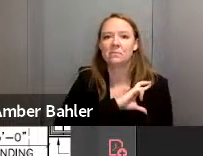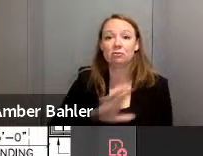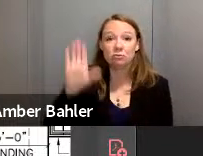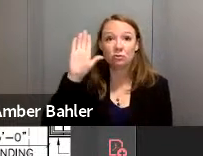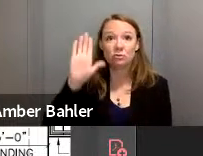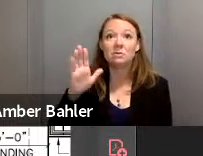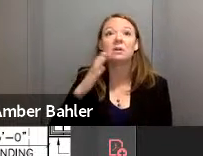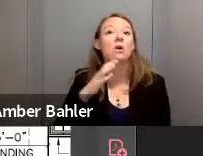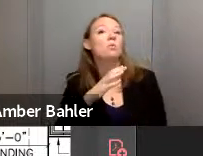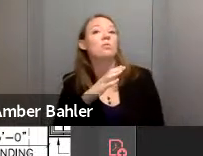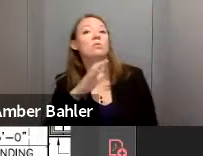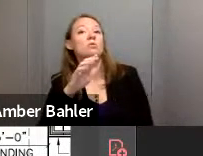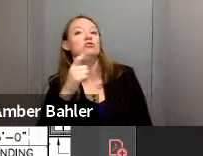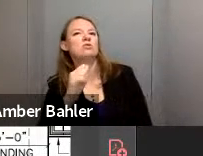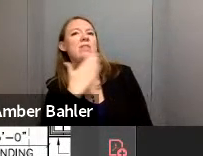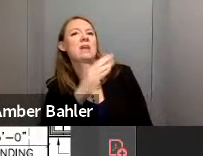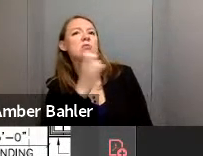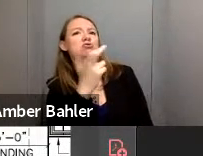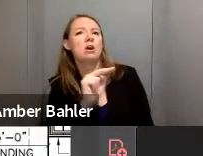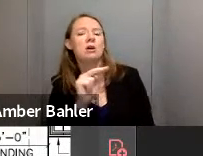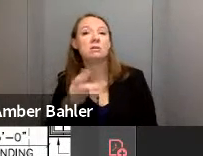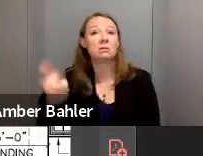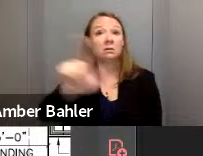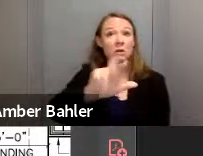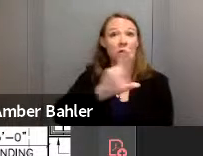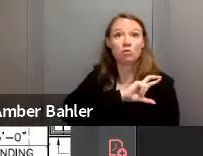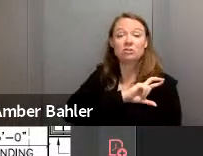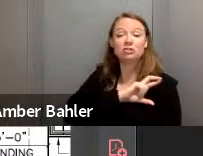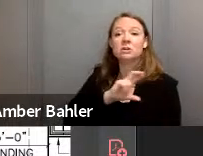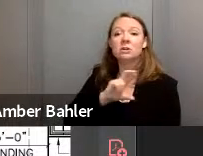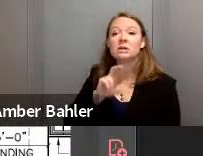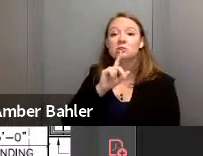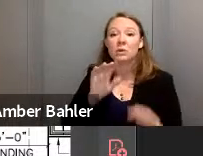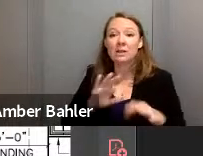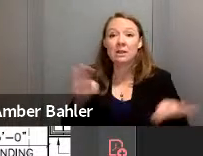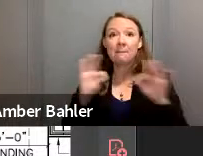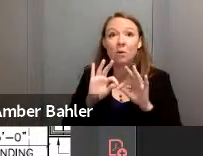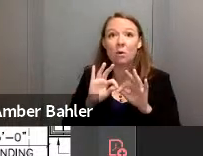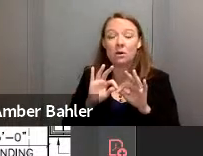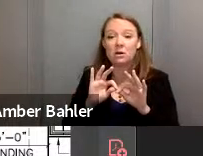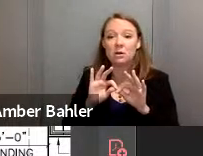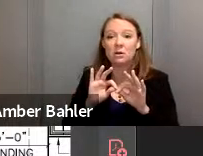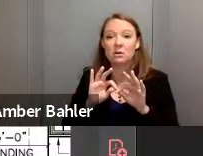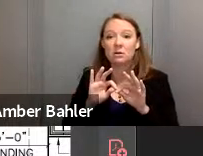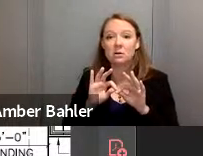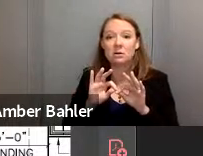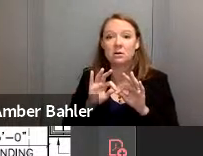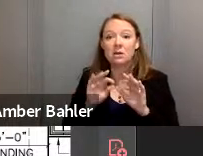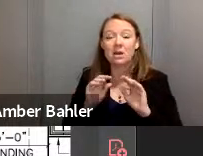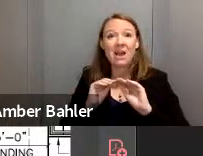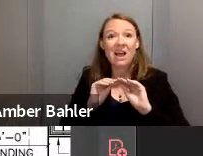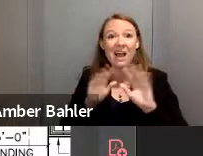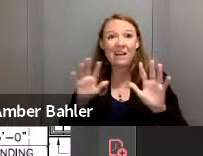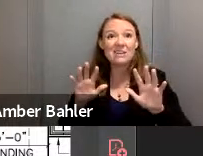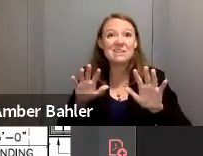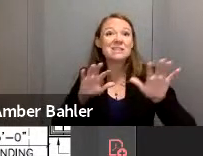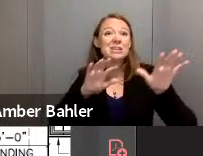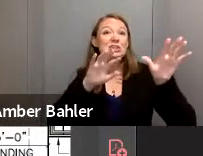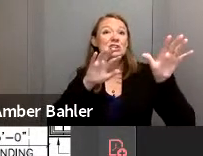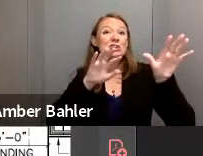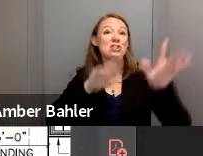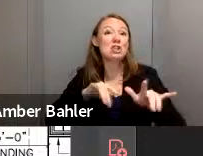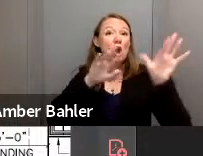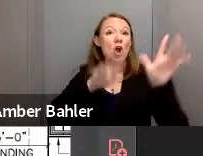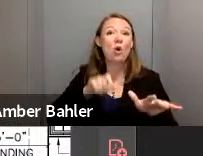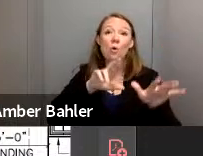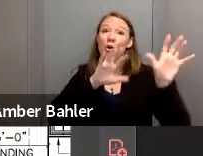Thank you, John. It's really important to remember, too, this is Rich. That obviously snow or rain can become ice very